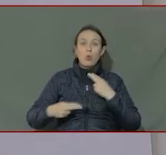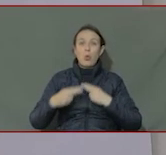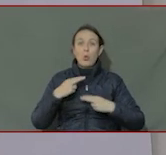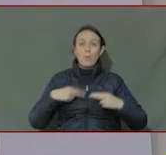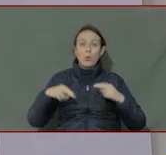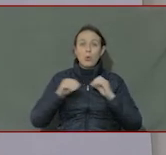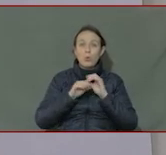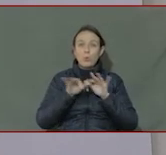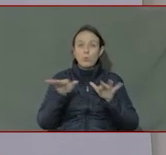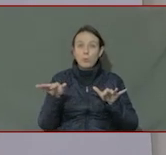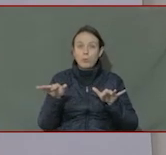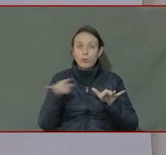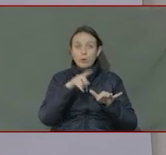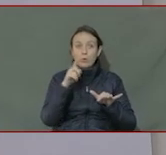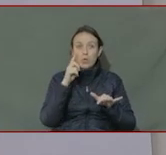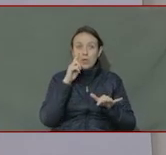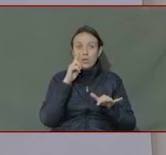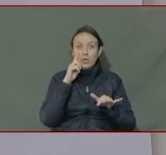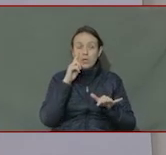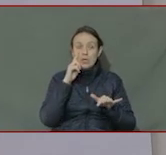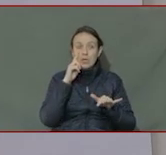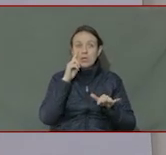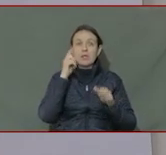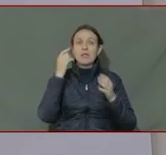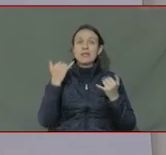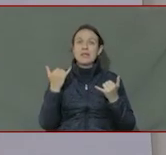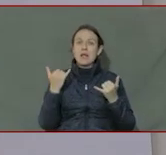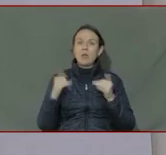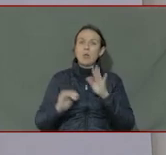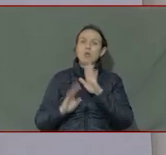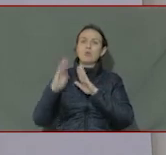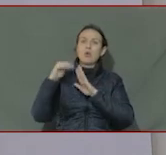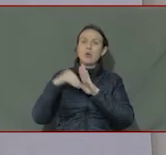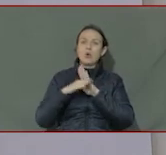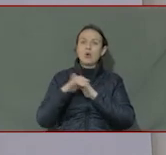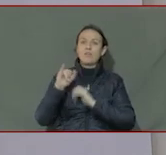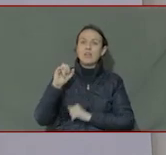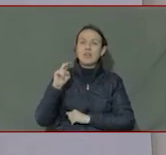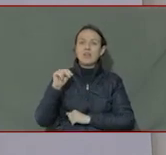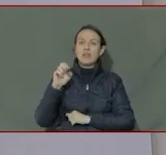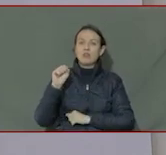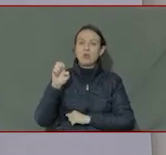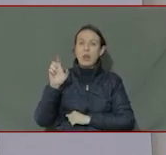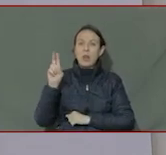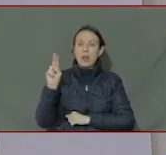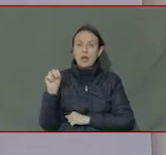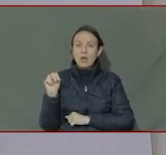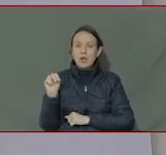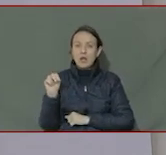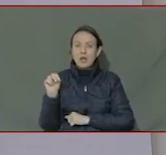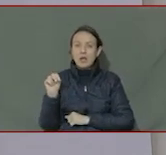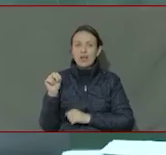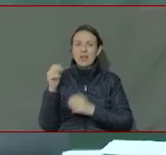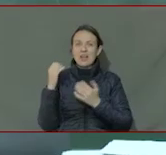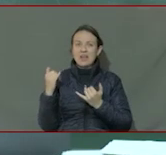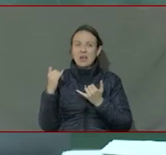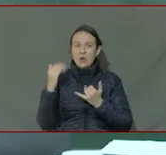graph? How do you spot in the graph that insulin was released by this person's pancreas?